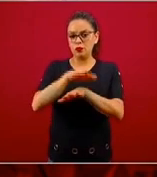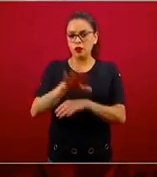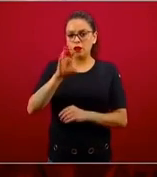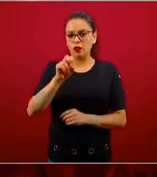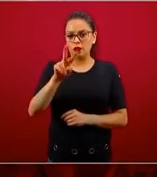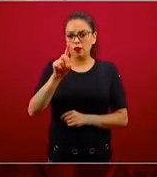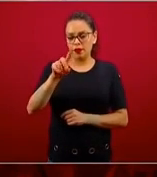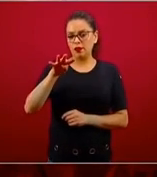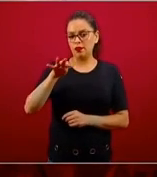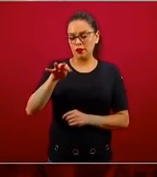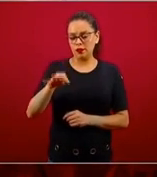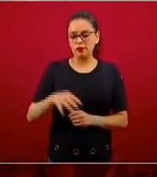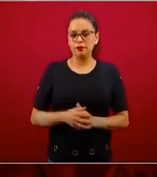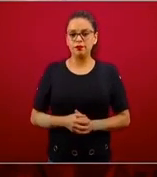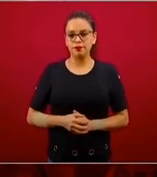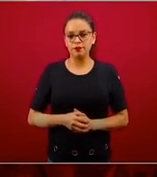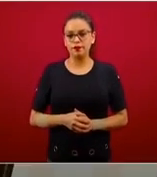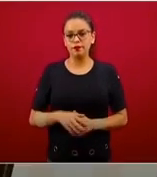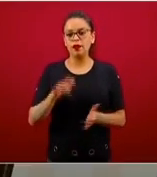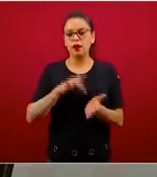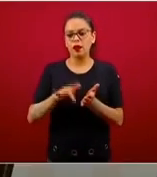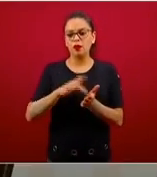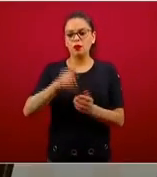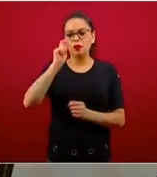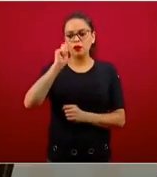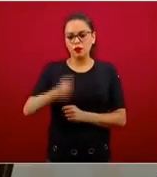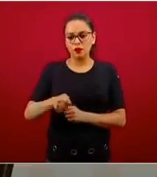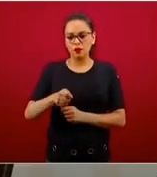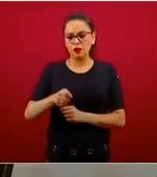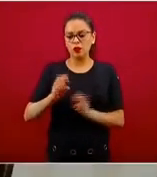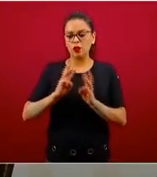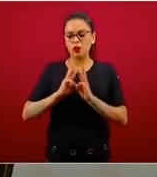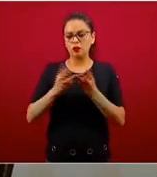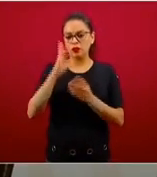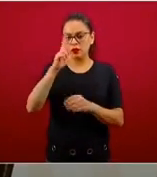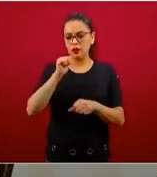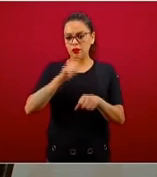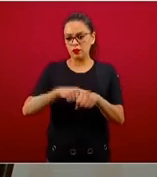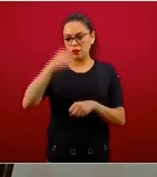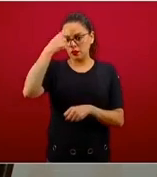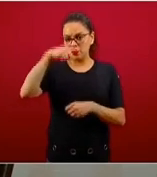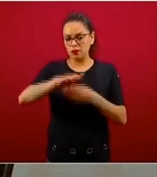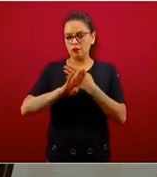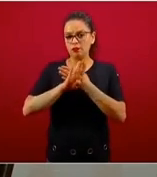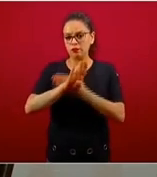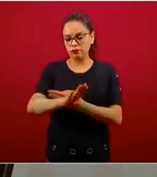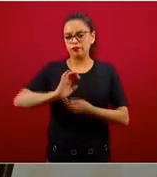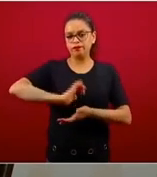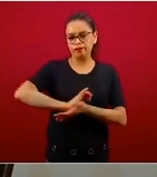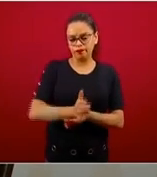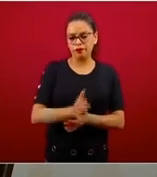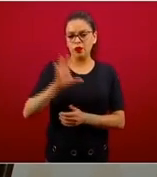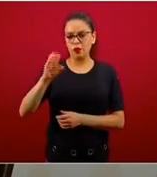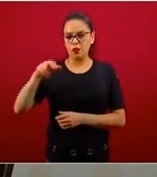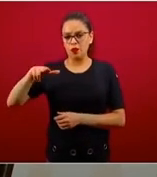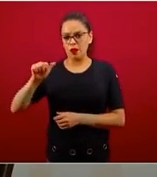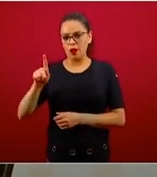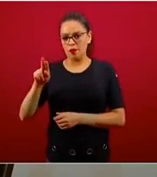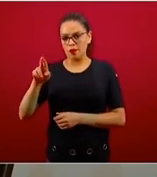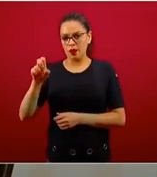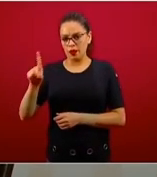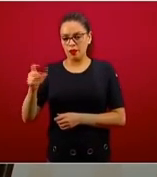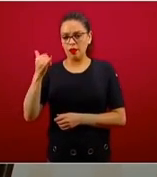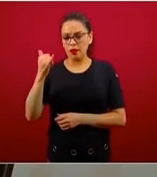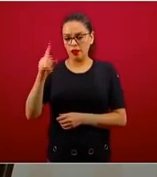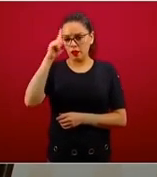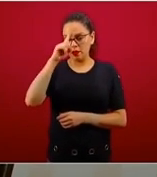Okay, del Consejo that's how Nacional we're para la going to Prevención de la be able to Discriminación, do that. So, CONAPRED, y el Consejo in terms of Nacional description